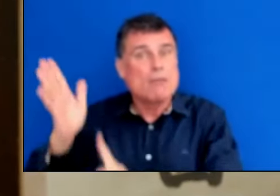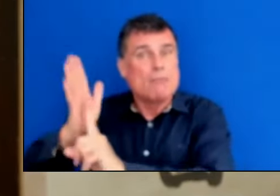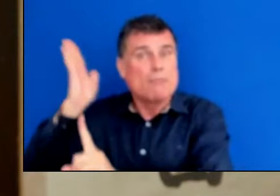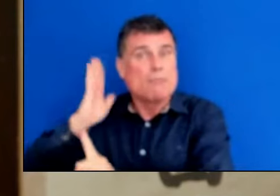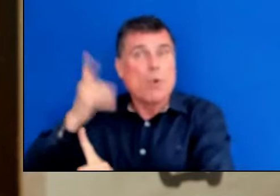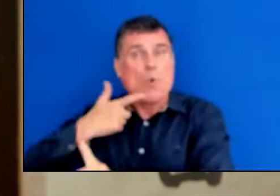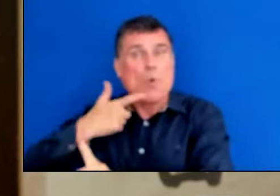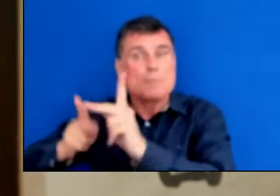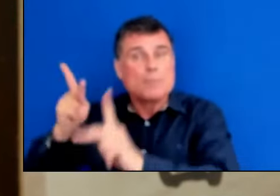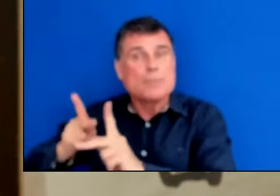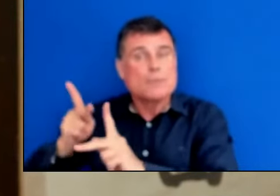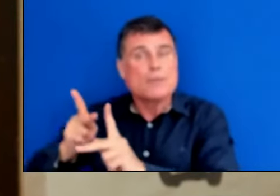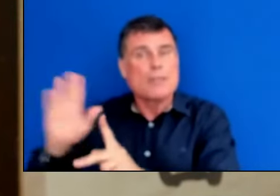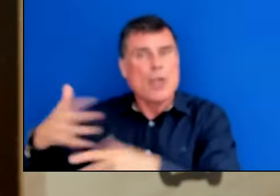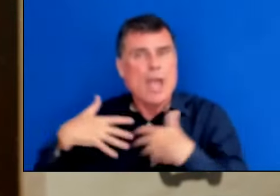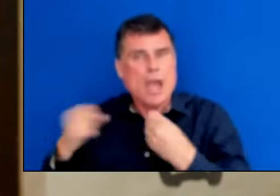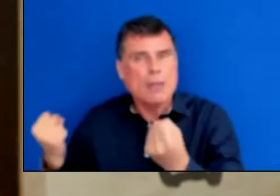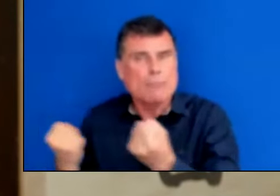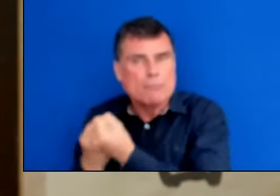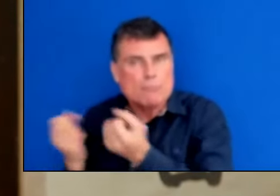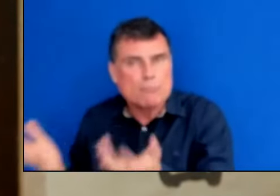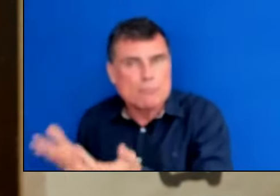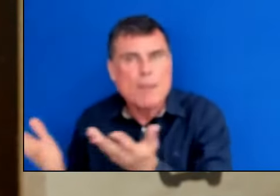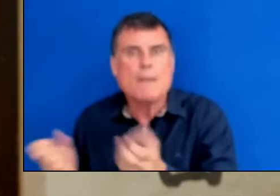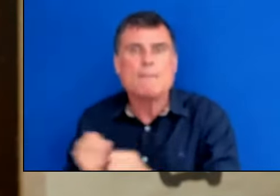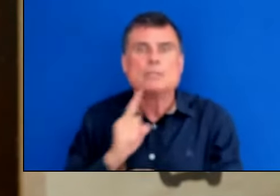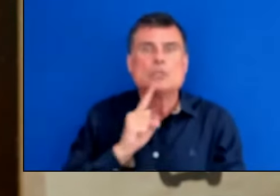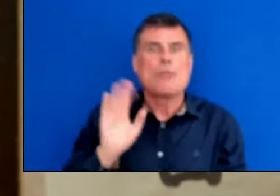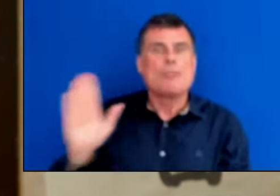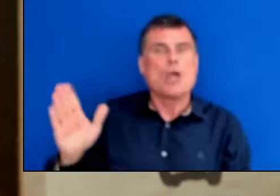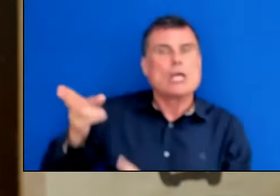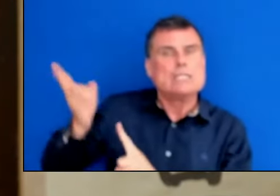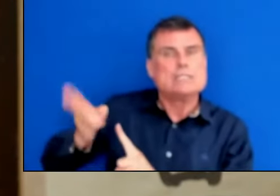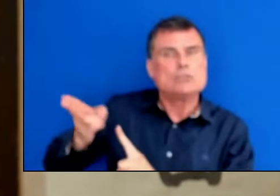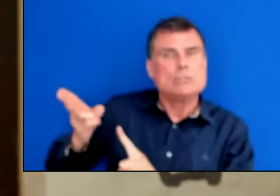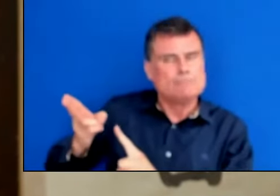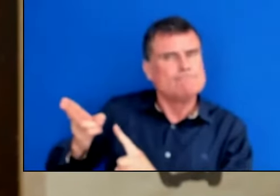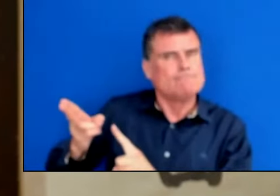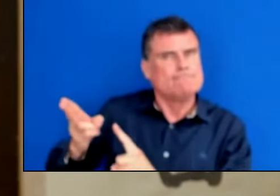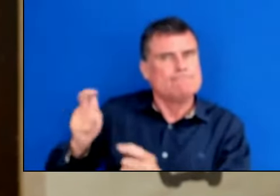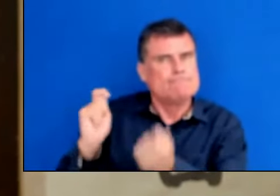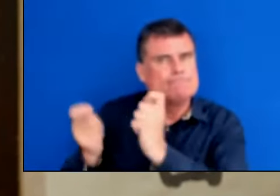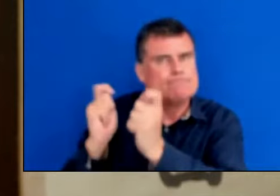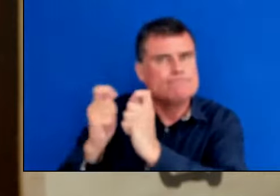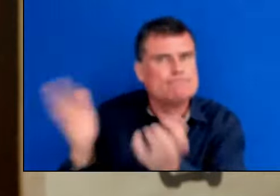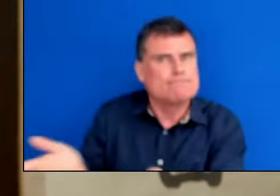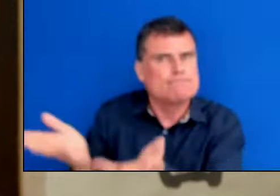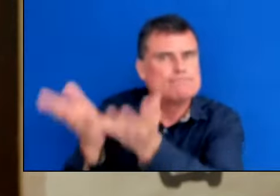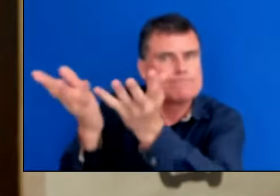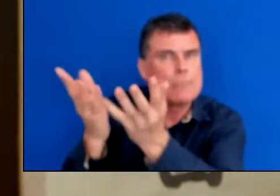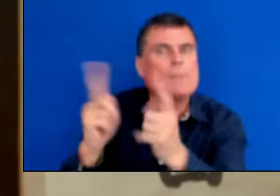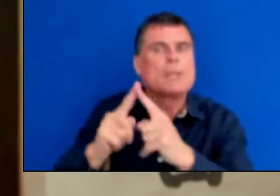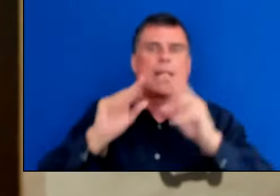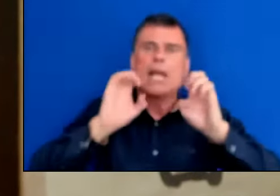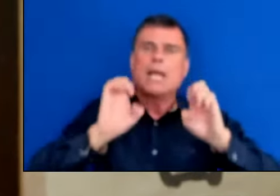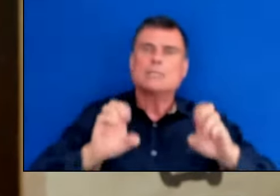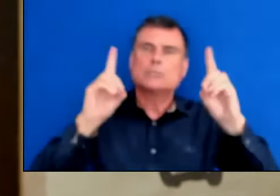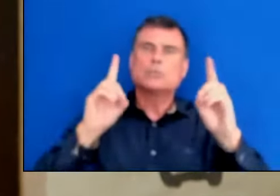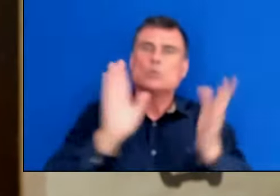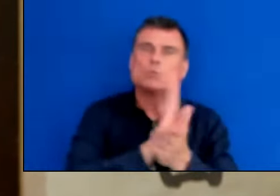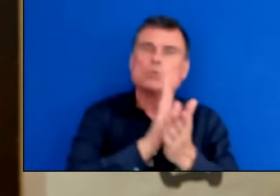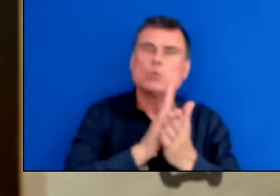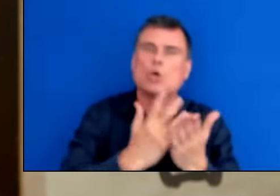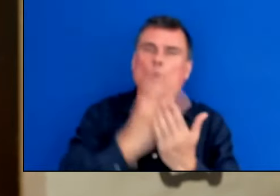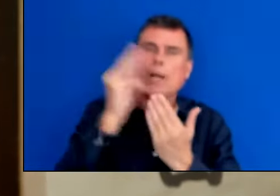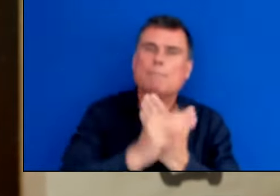community, creating and restoring heritage sites across British Columbia, updating the curriculum, making sure that it better